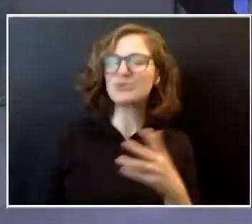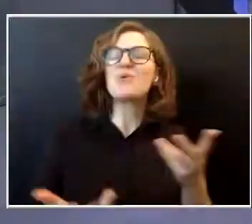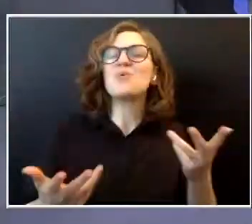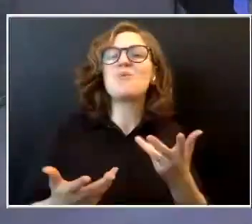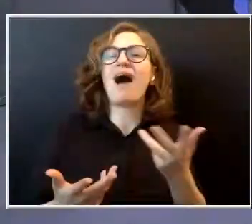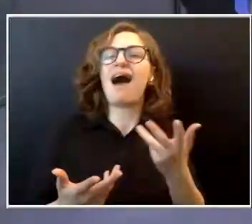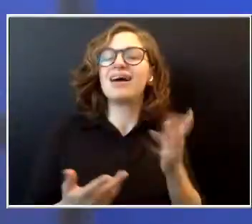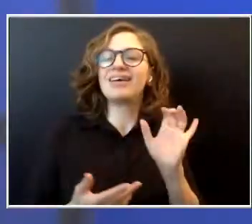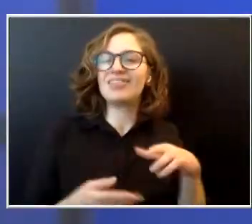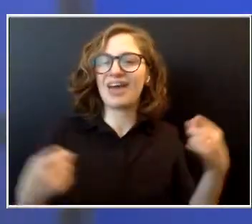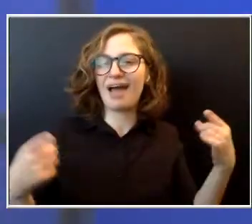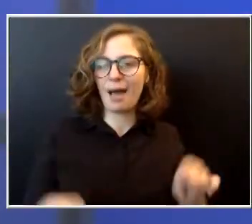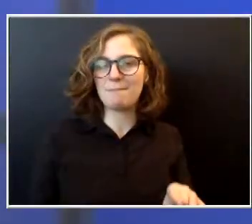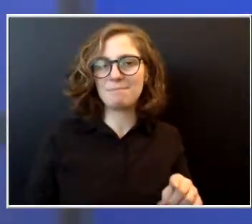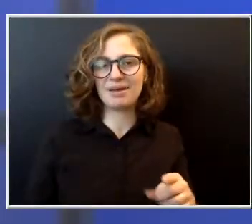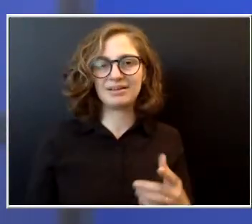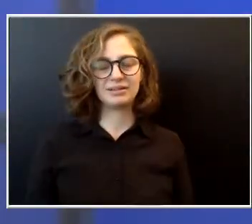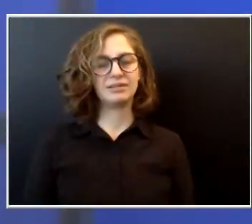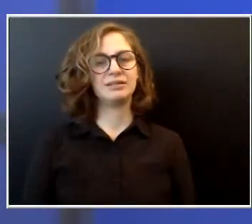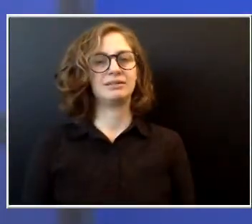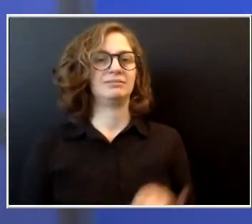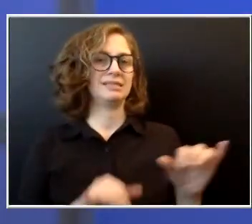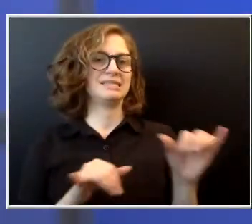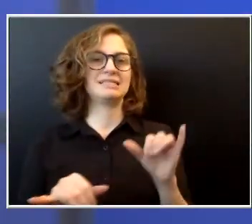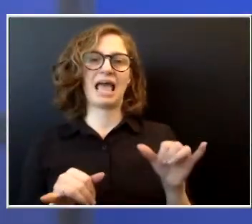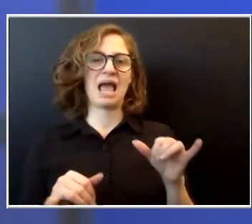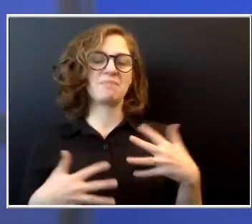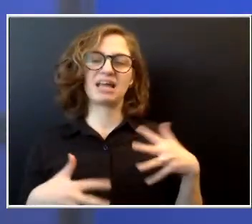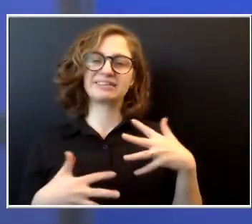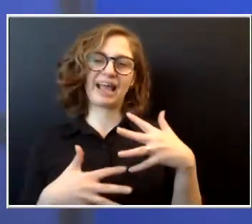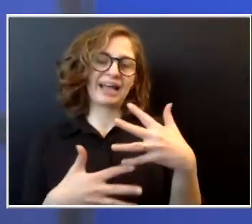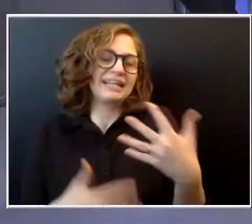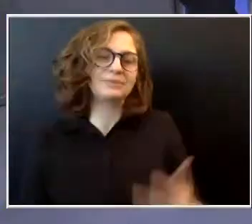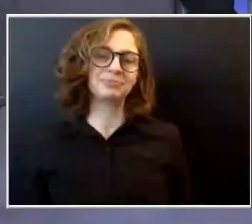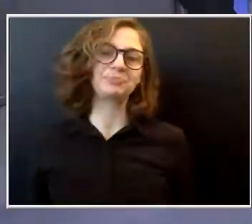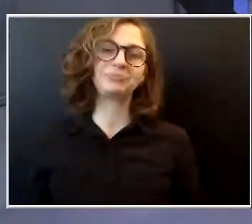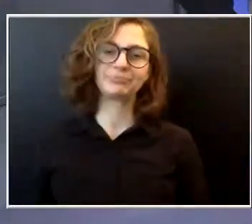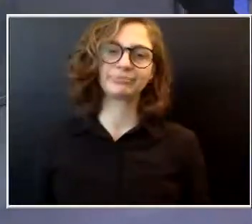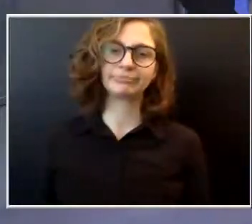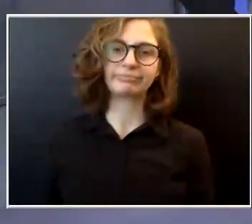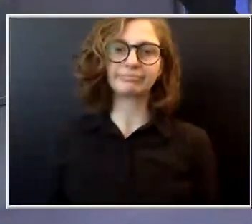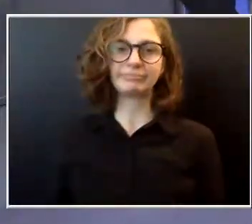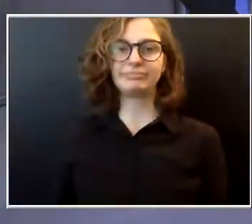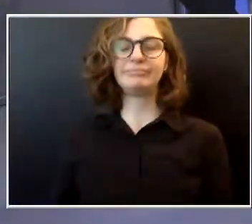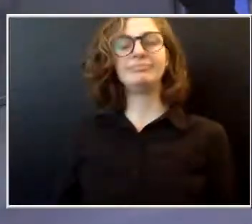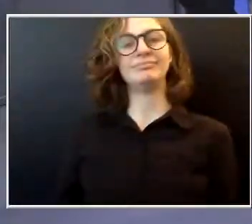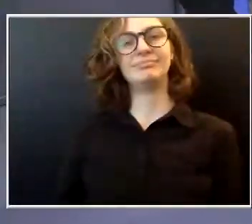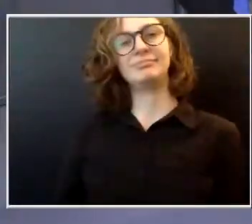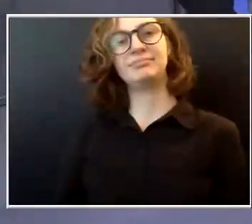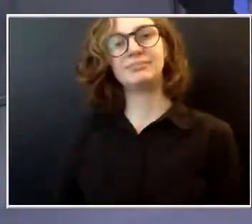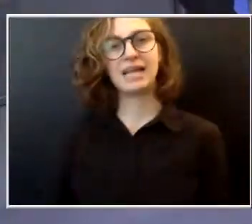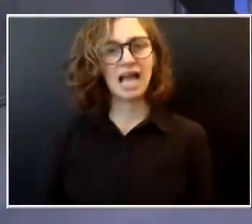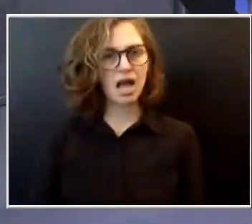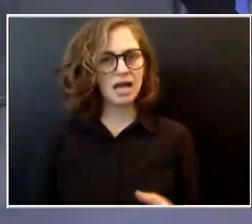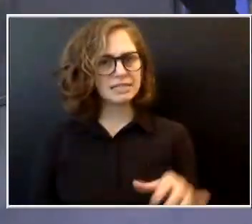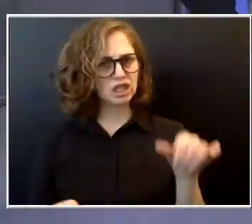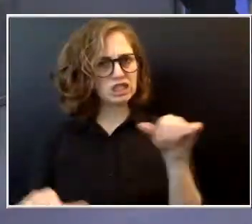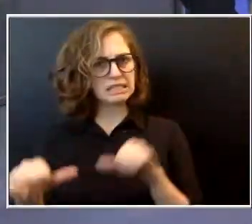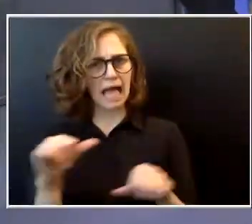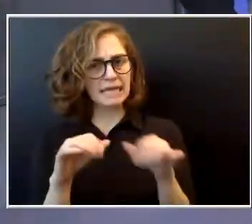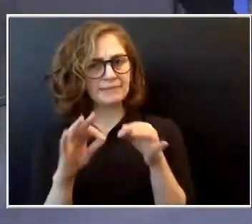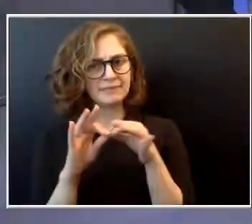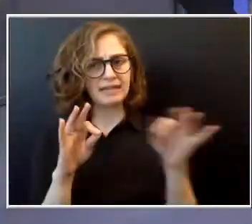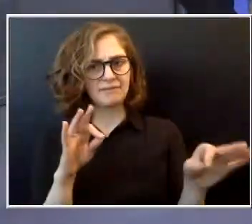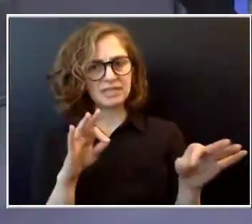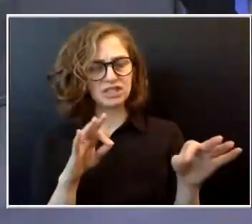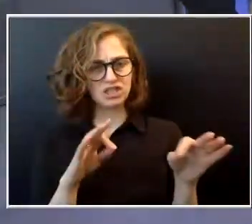appetites? Same thing. Anxiety? It's that anxiety, yeah. Exactly. It's the rush. Is there a scientific definition of love? This is what Ashley wants to